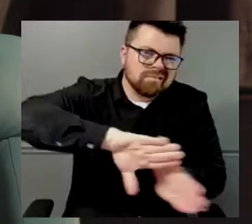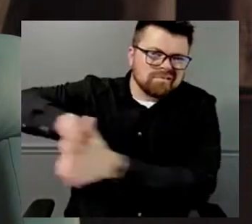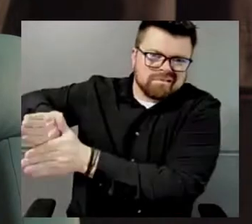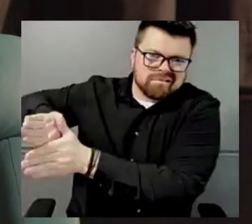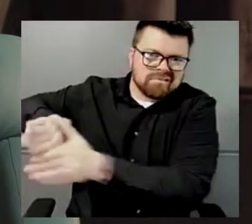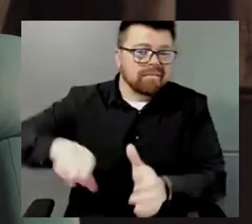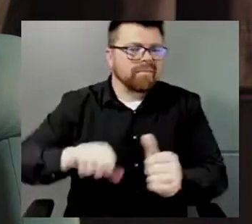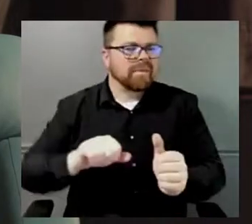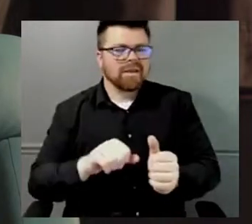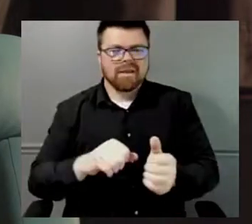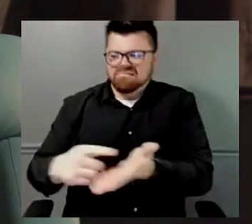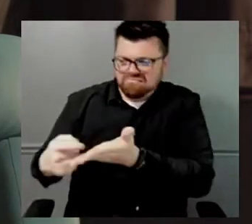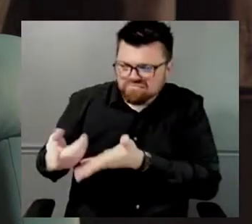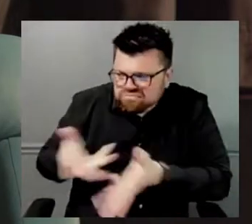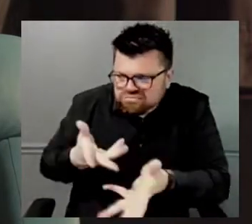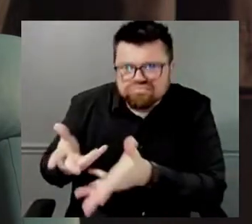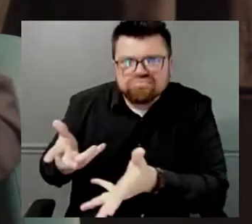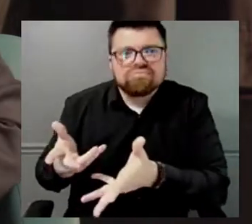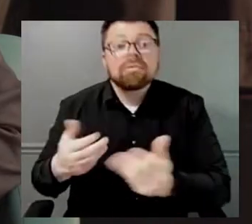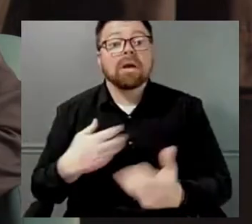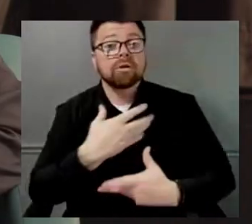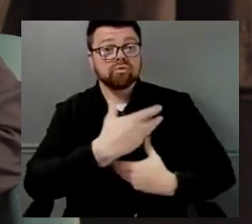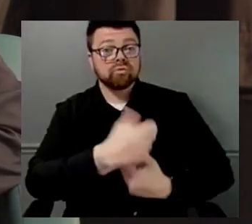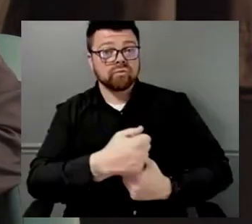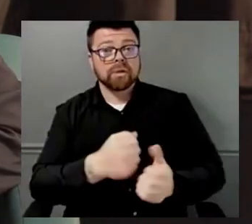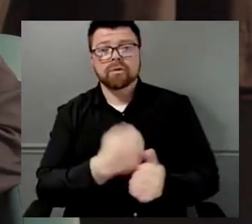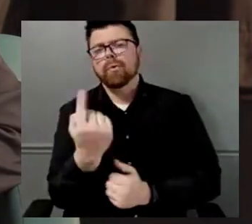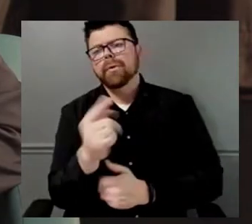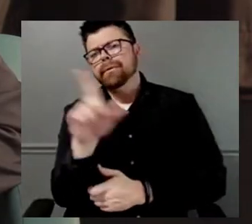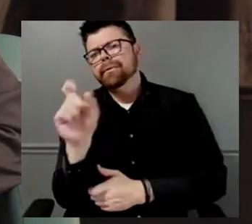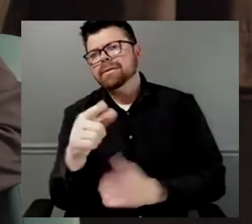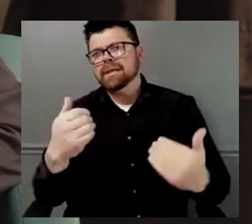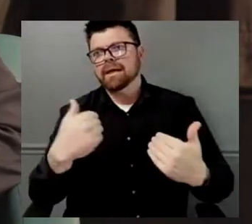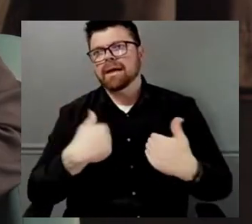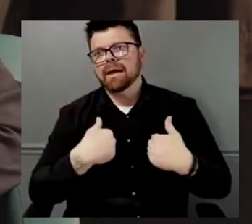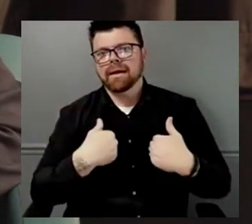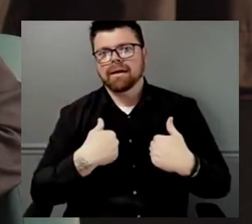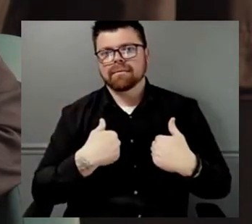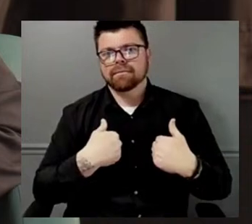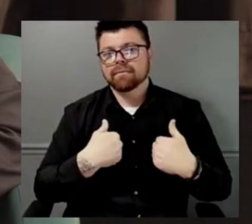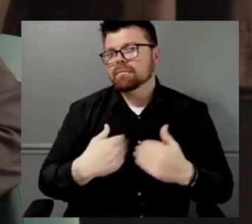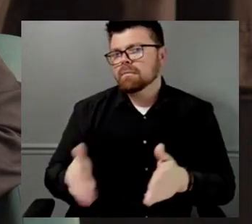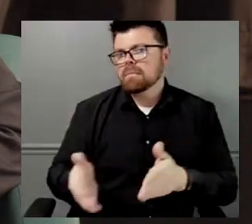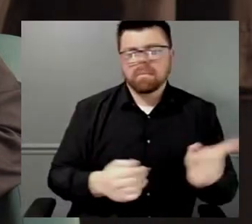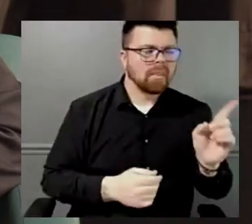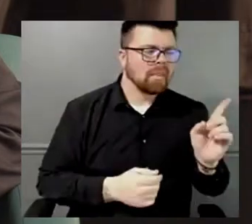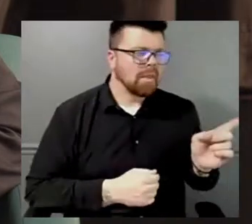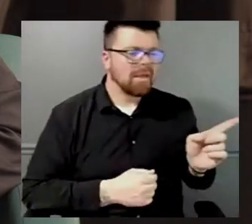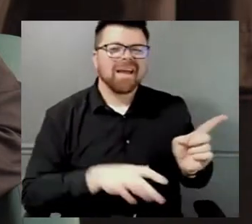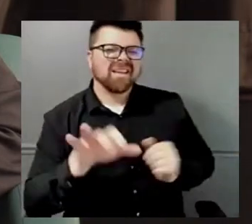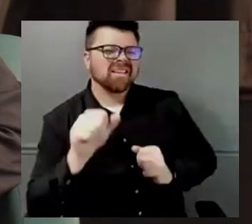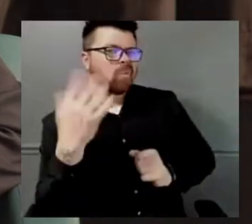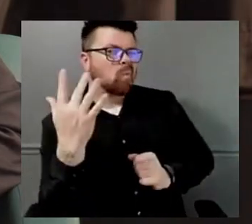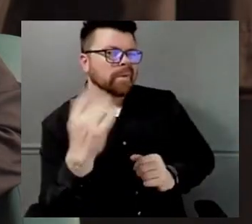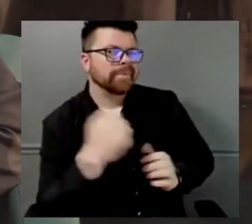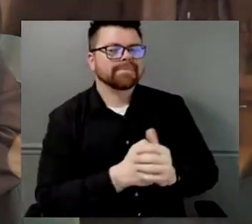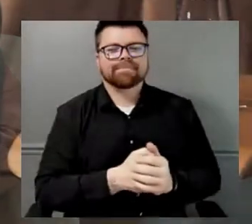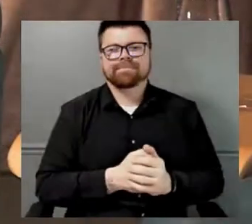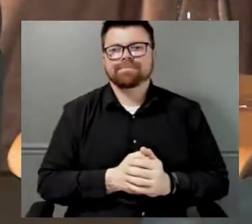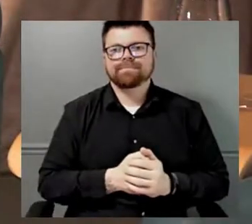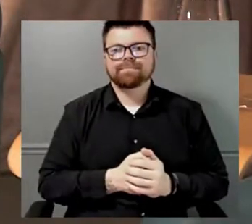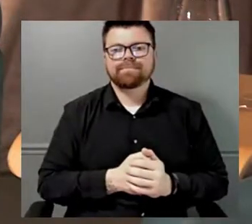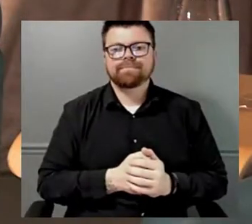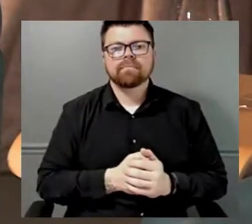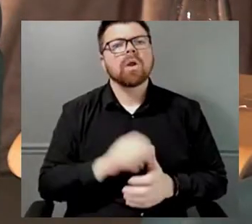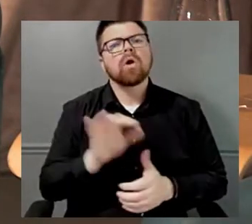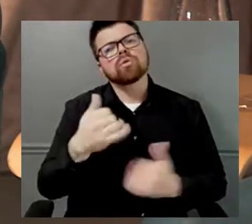collegiality and trust within. And I guess one question I have that comes now, to Eric, mind... That's because we also have a